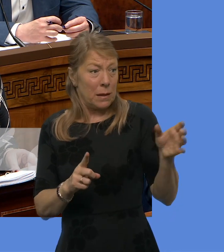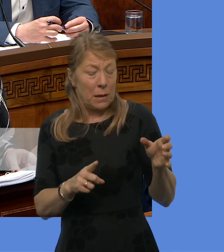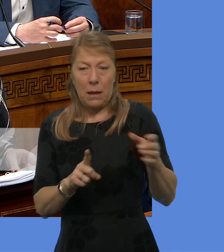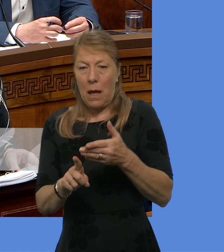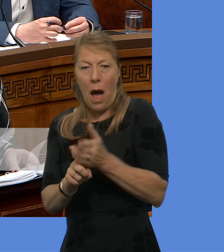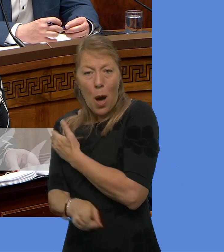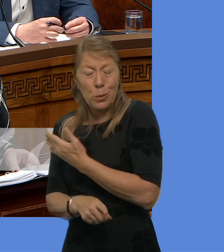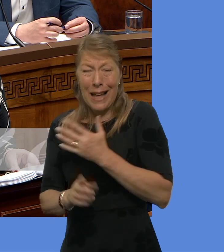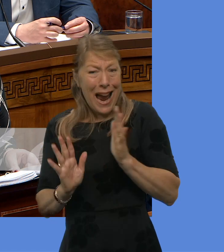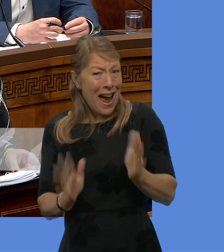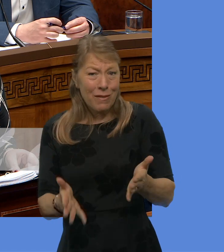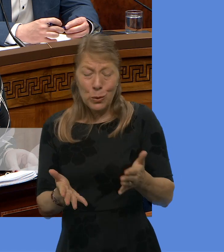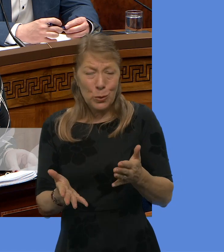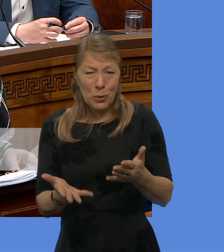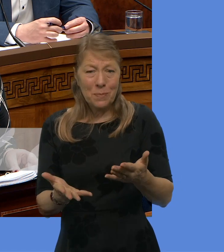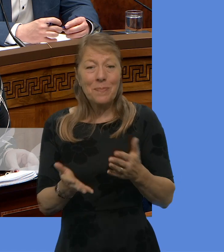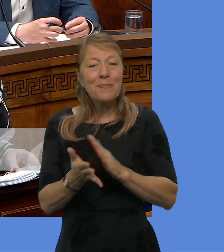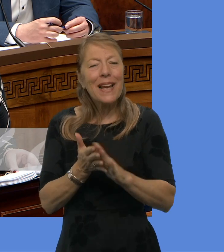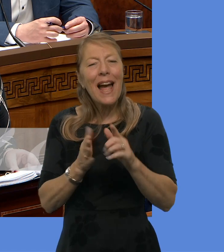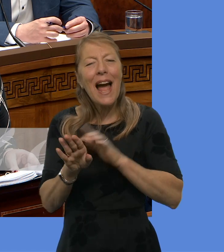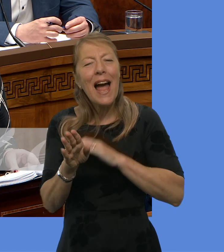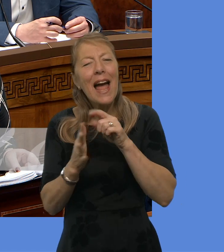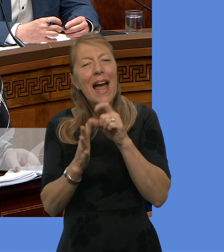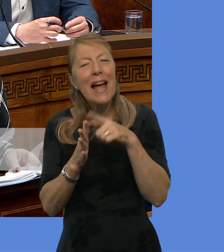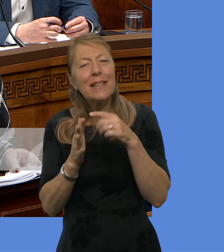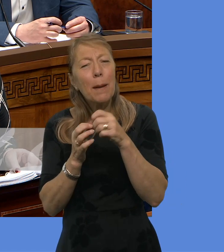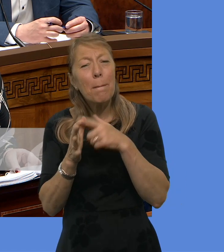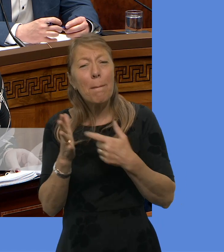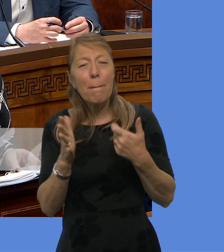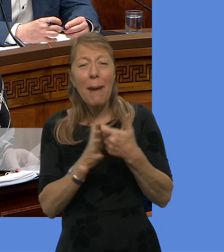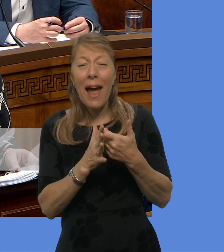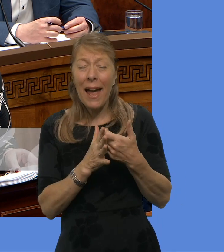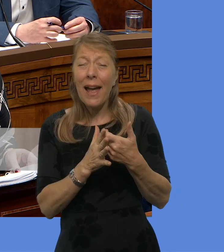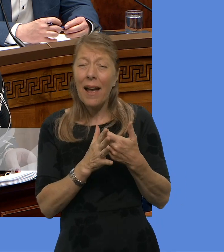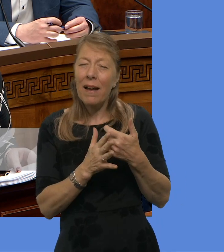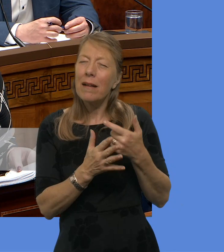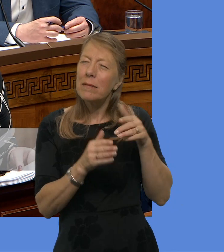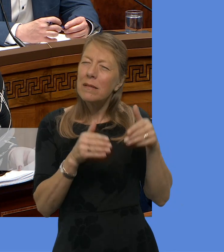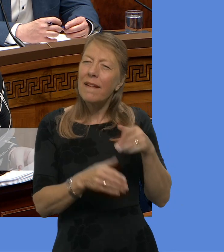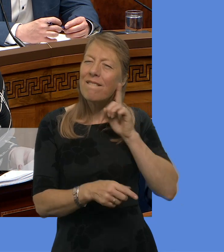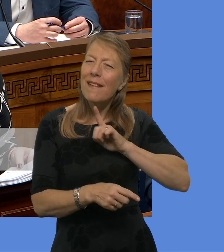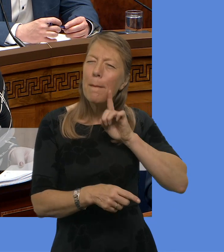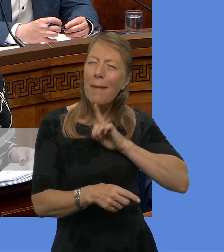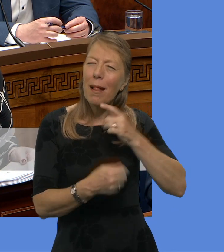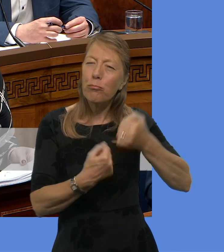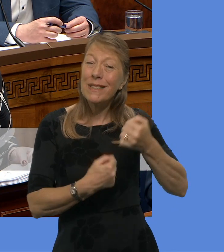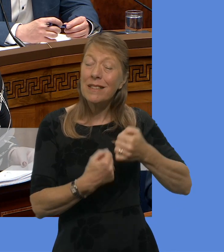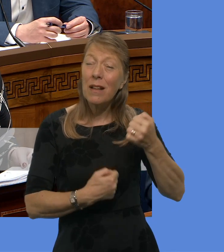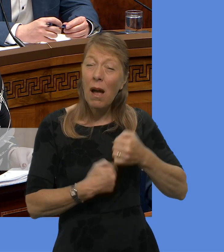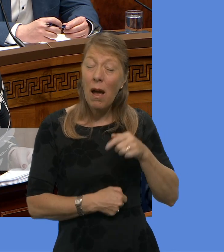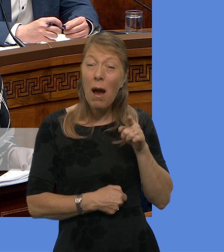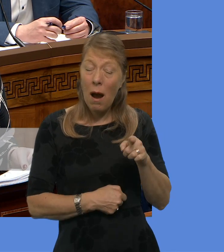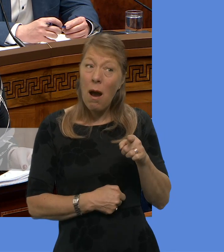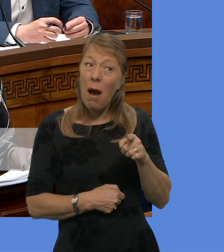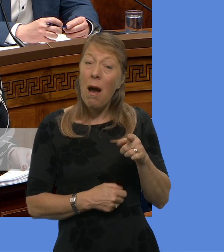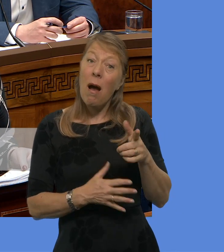immediate concerns about the capacity of Hydebank if the female population continues to increase. However, it may be necessary to reconfigure the use of accommodation